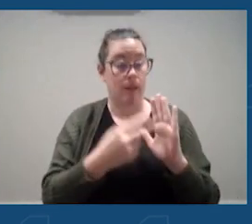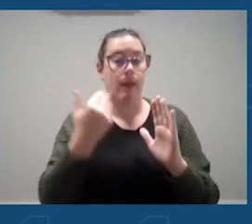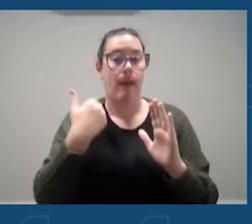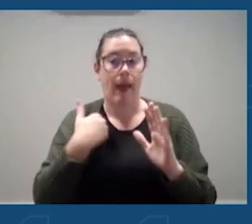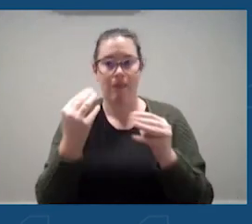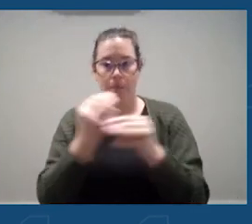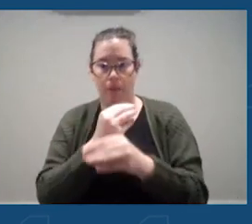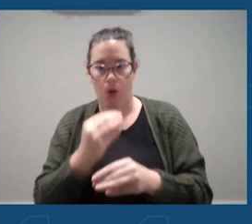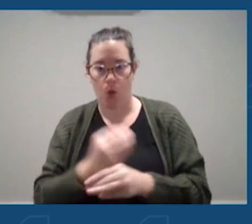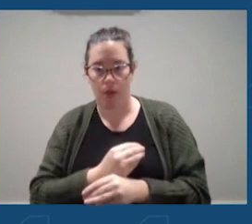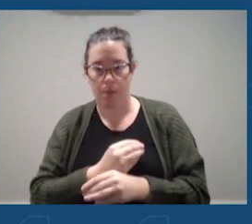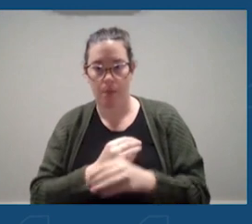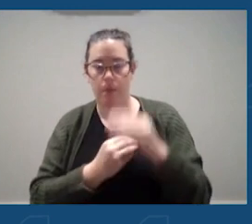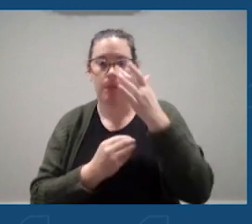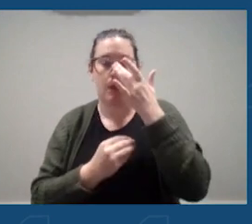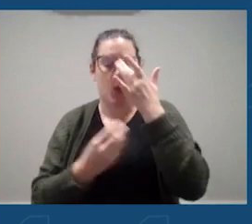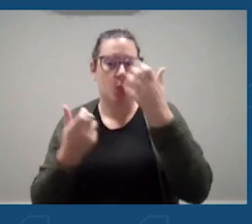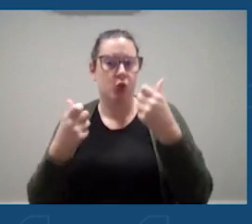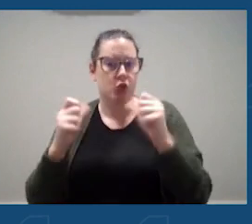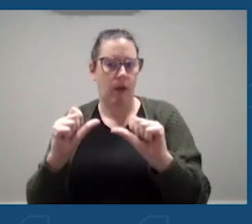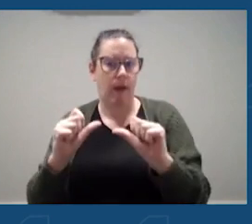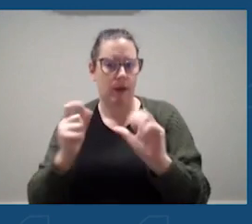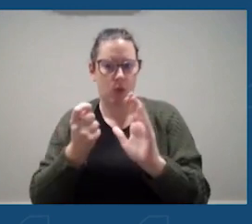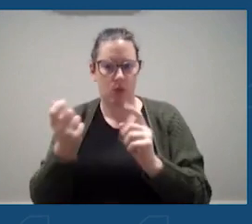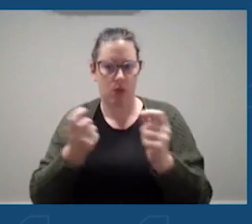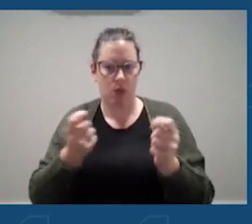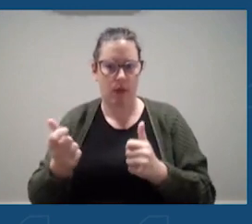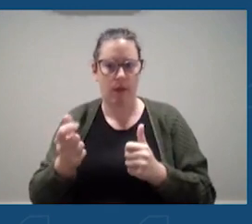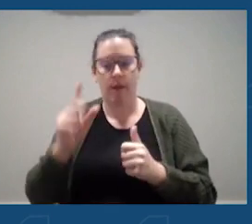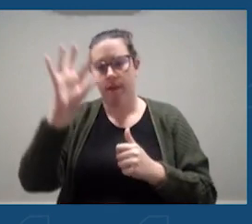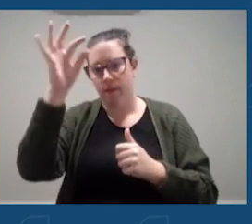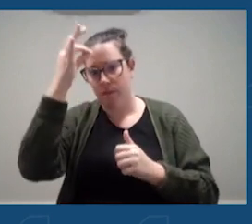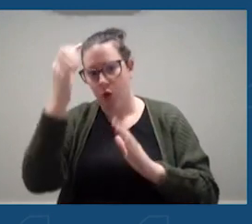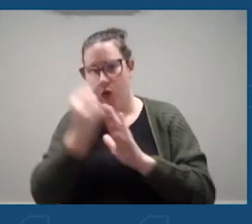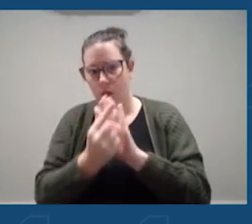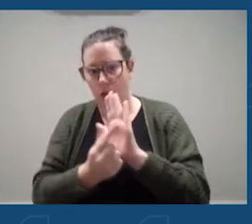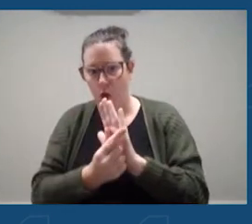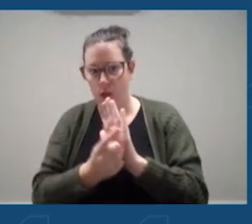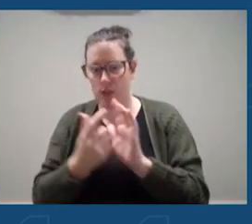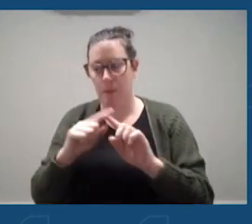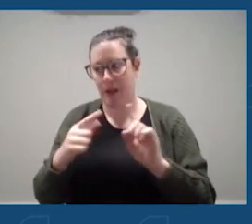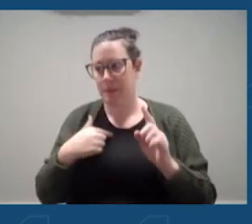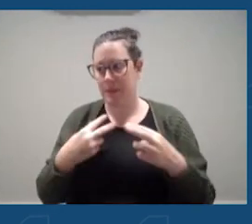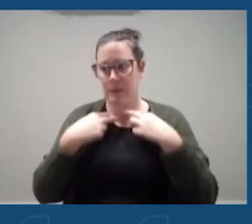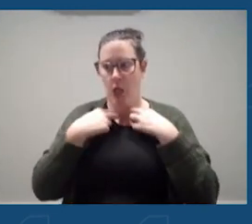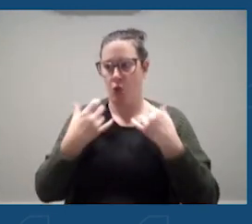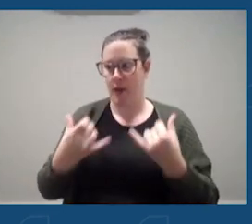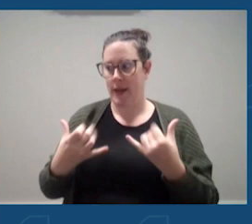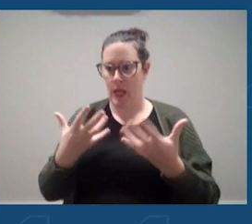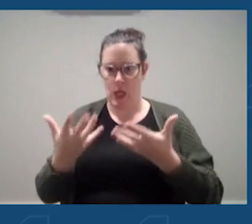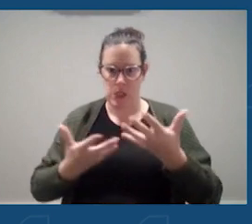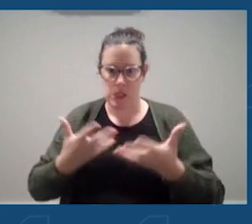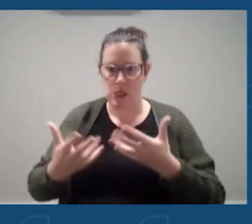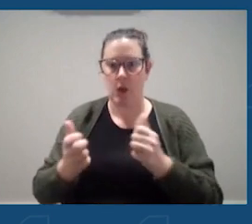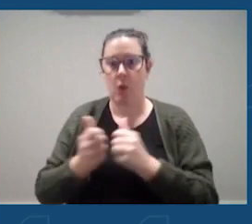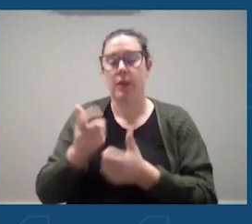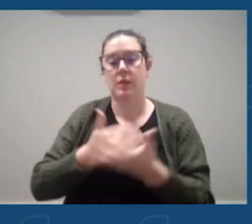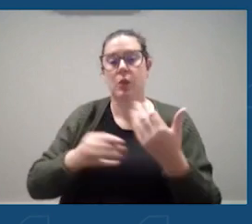this is what we're working on, trying to get around some federal laws that tie my hands on dealing with social media, but we're working